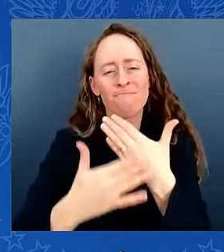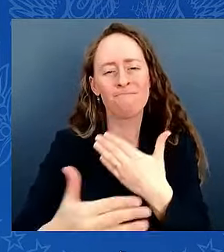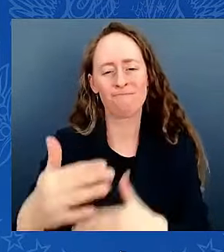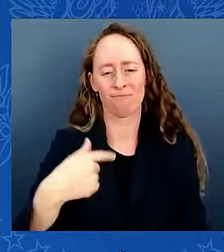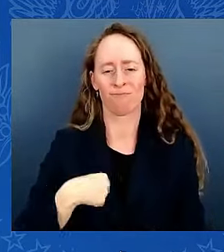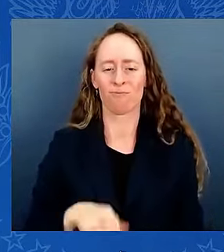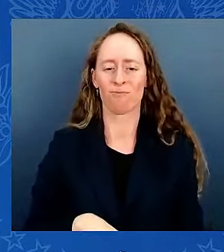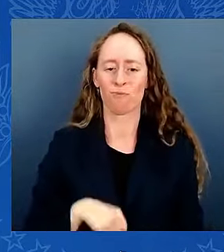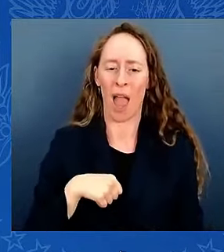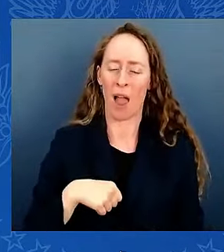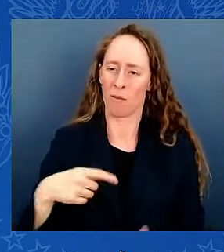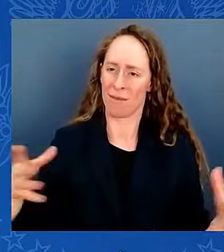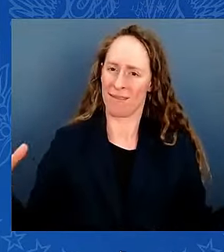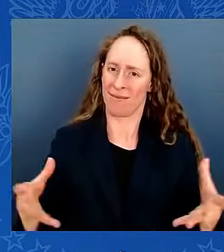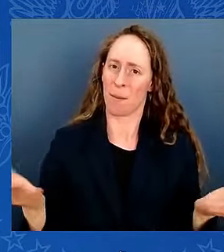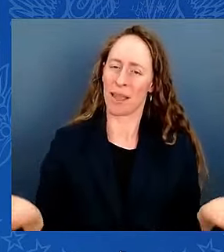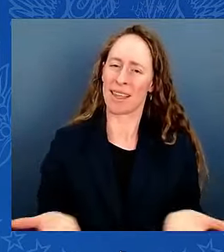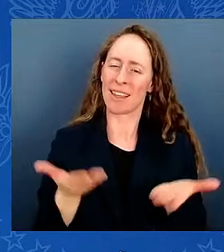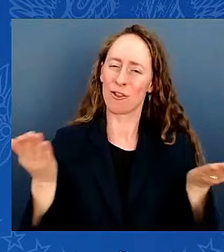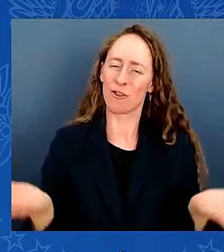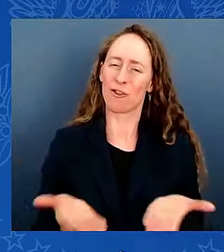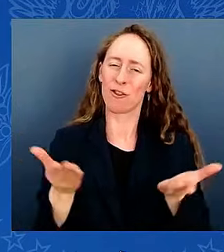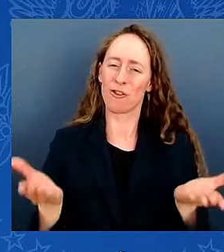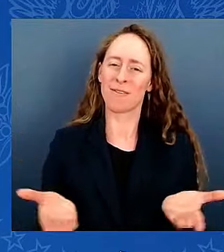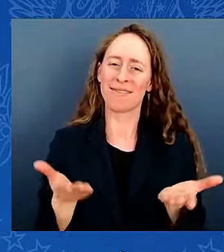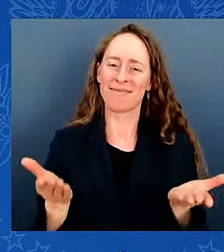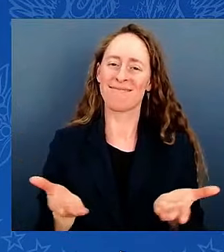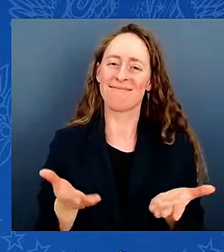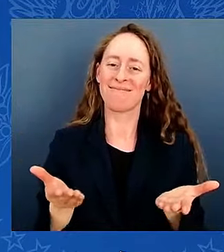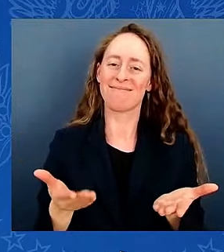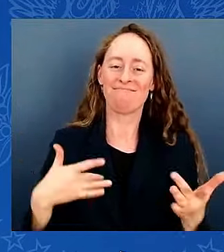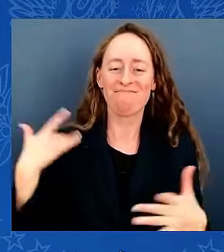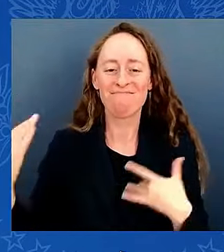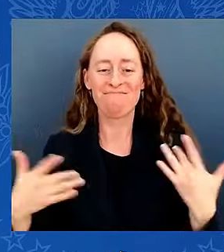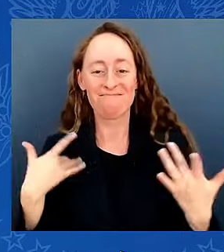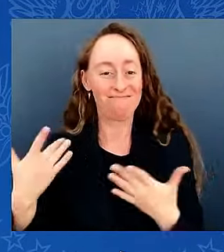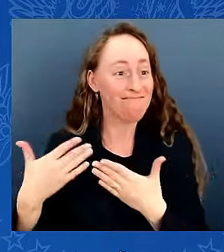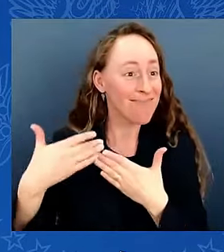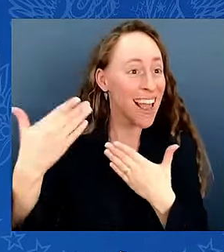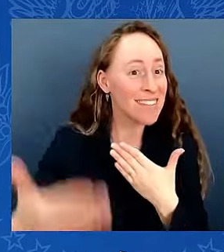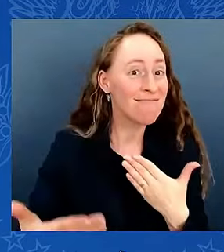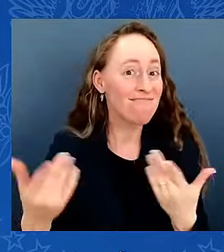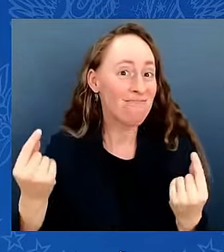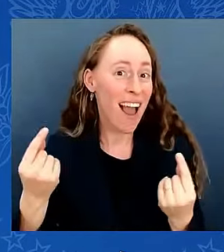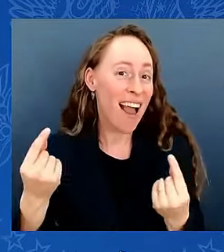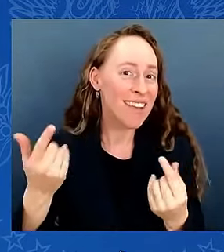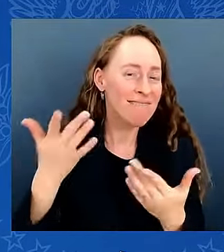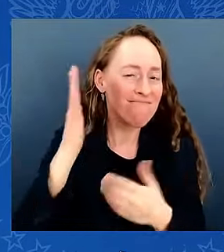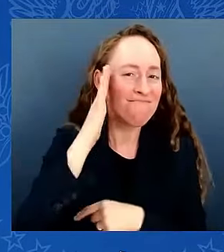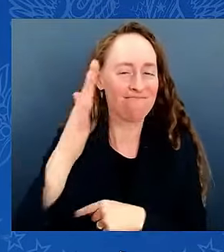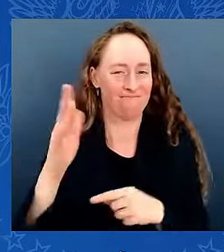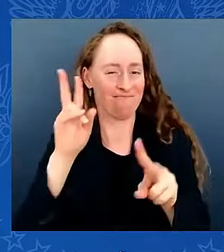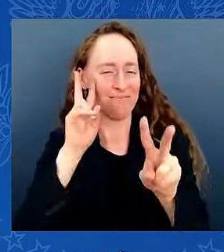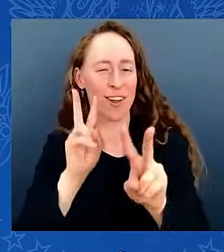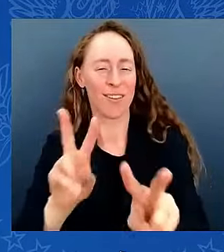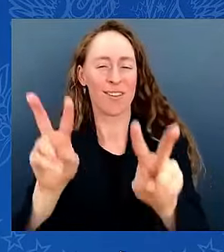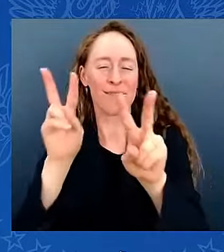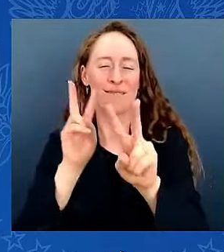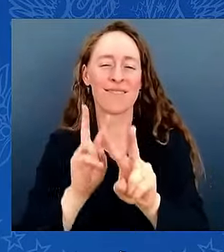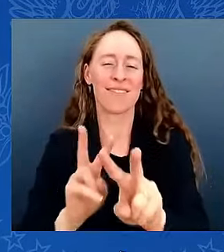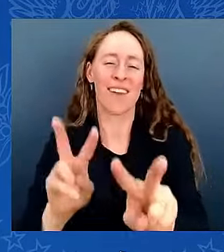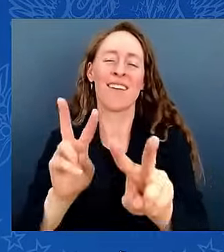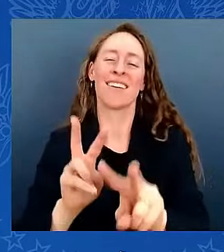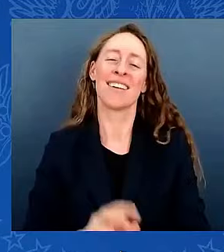where we're headed next. Now, it is my great pleasure to introduce the President of the United